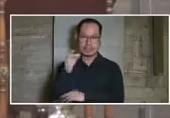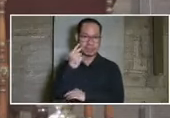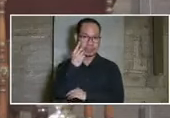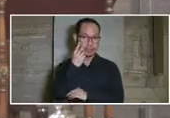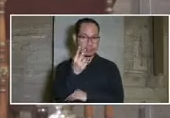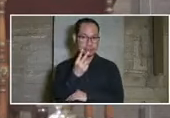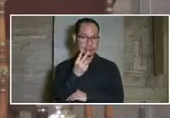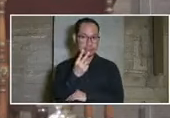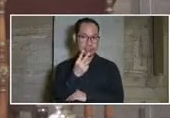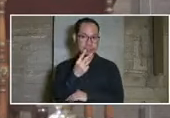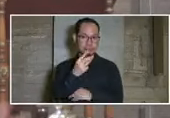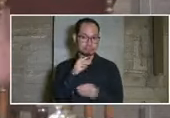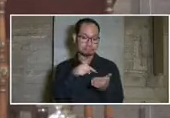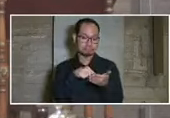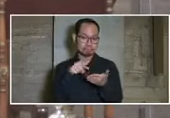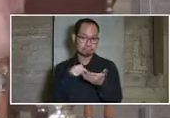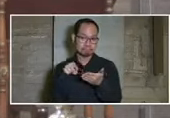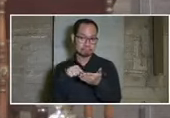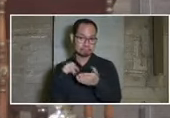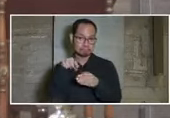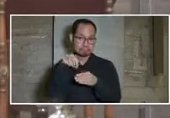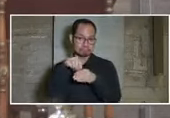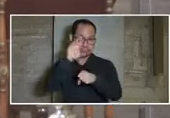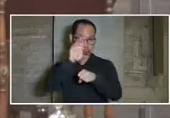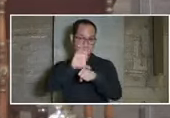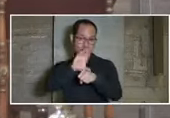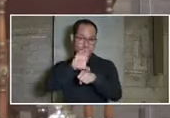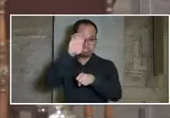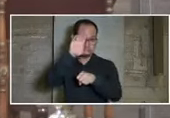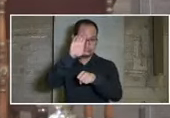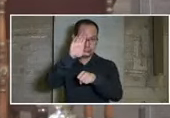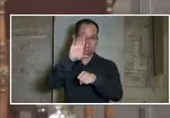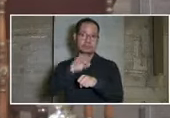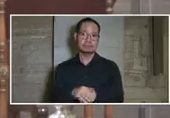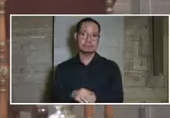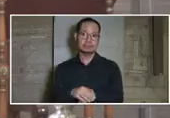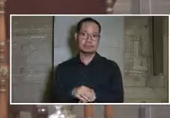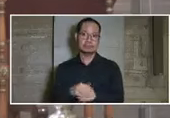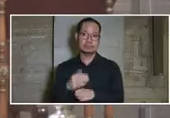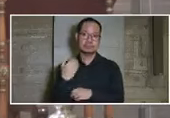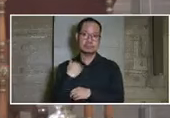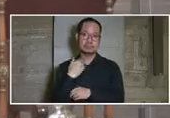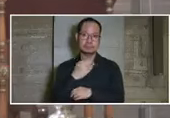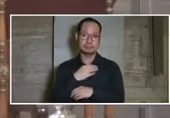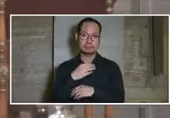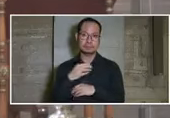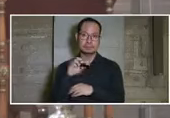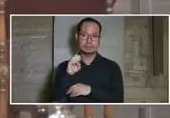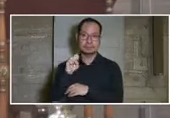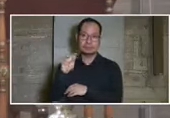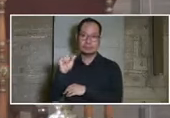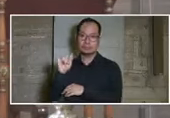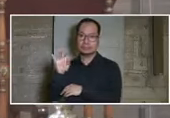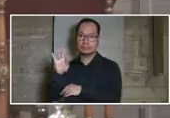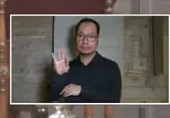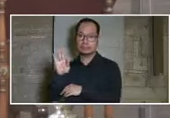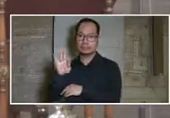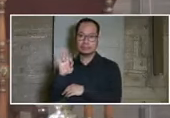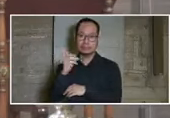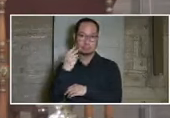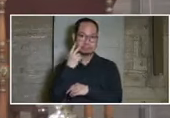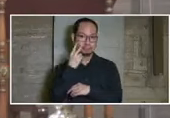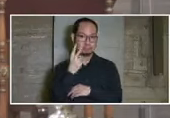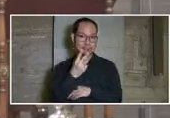see and check that the cathedral, our staff, would be in order whenever that you are